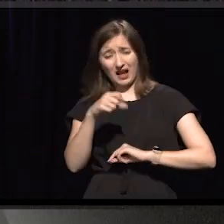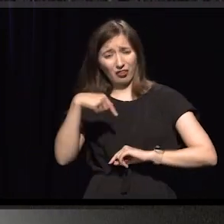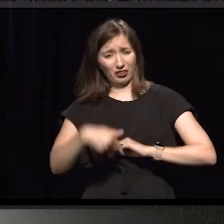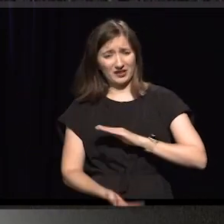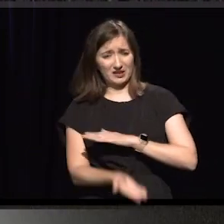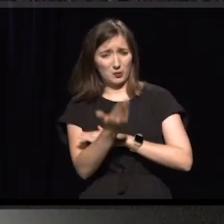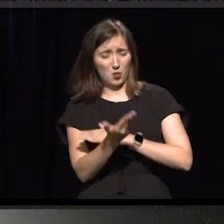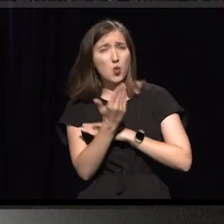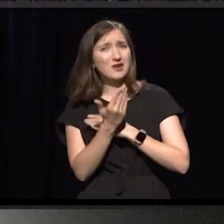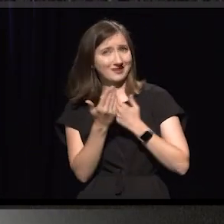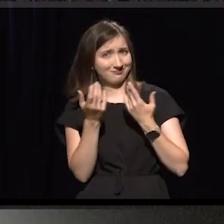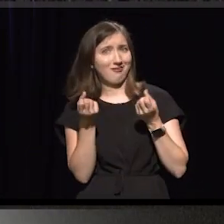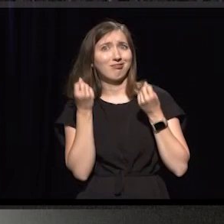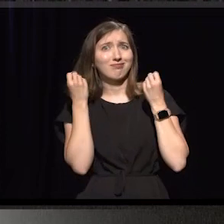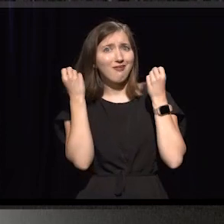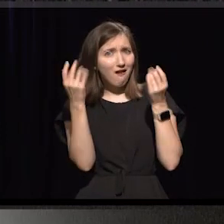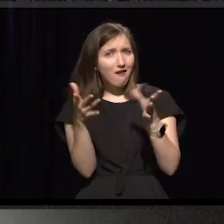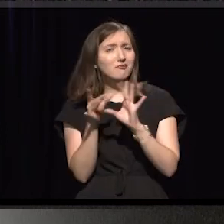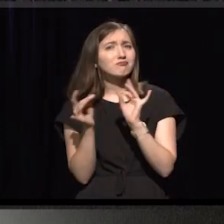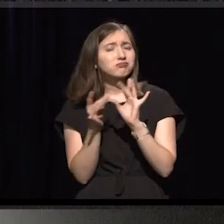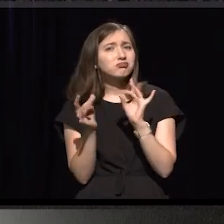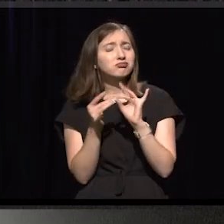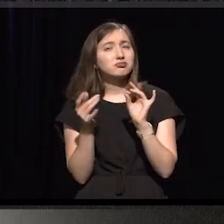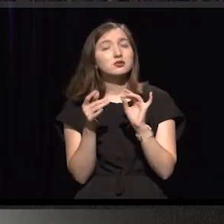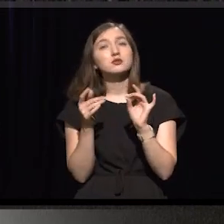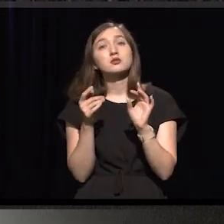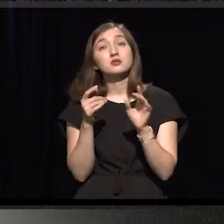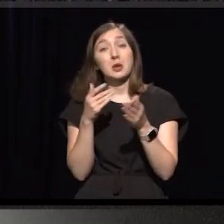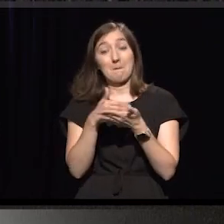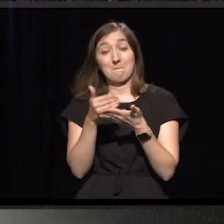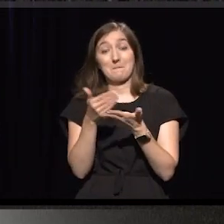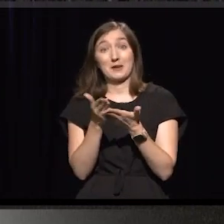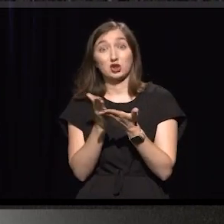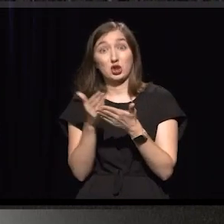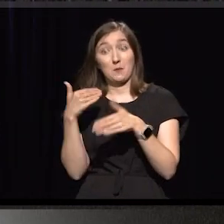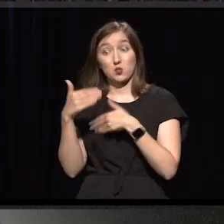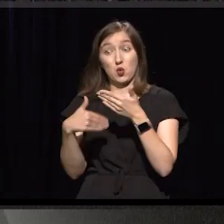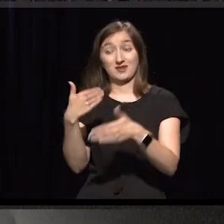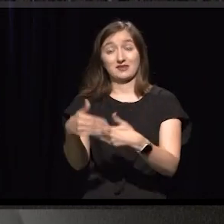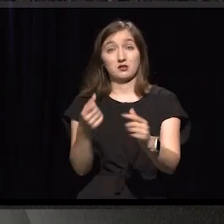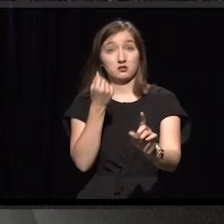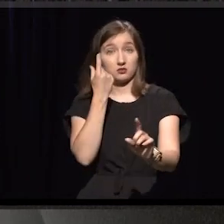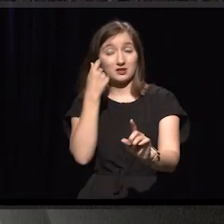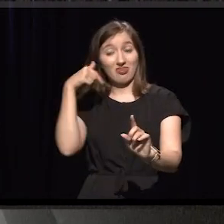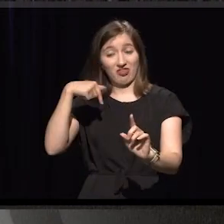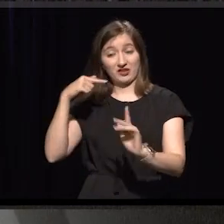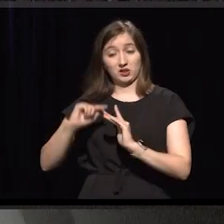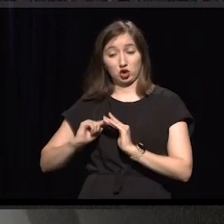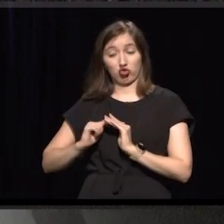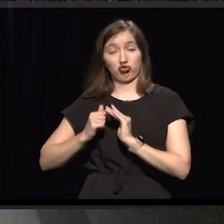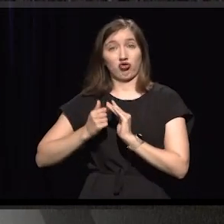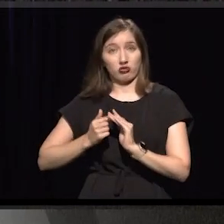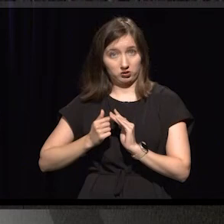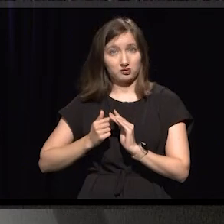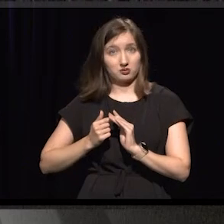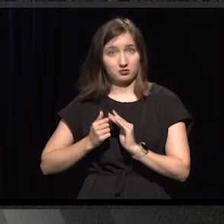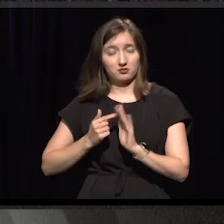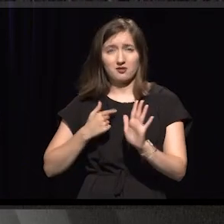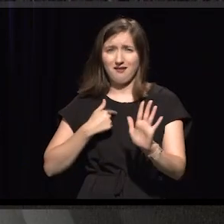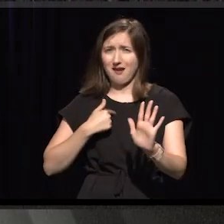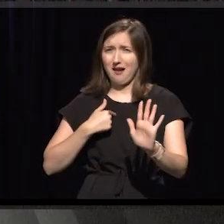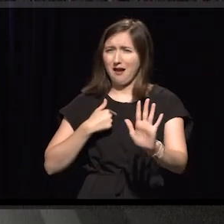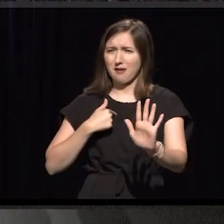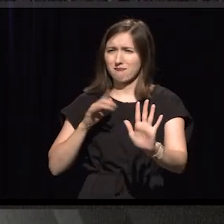between now and budget adoption. And keep in mind, this is the start of the budget process when a proposed budget is put forward. But I would disagree